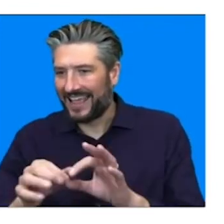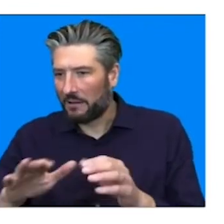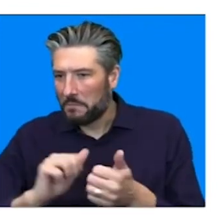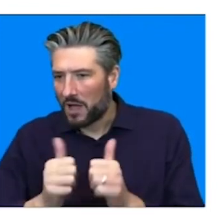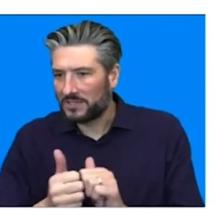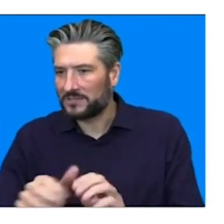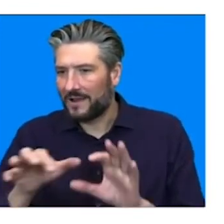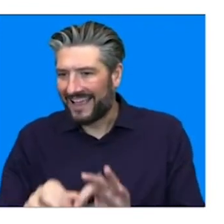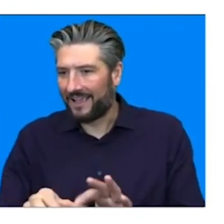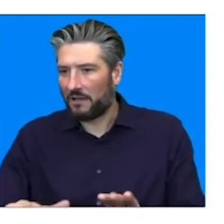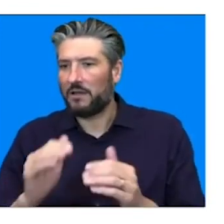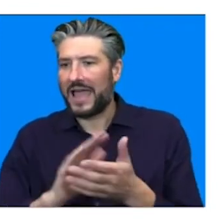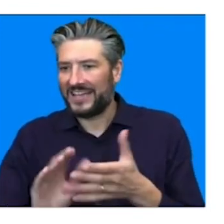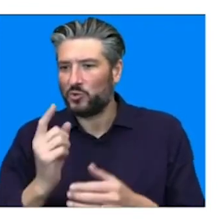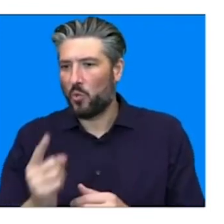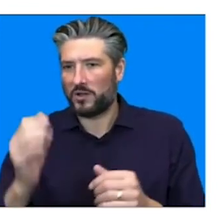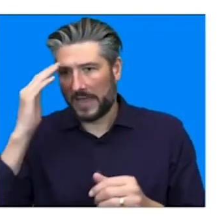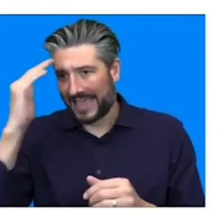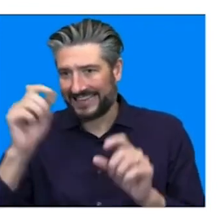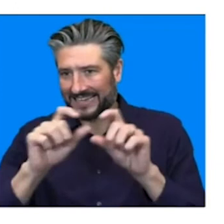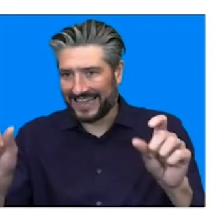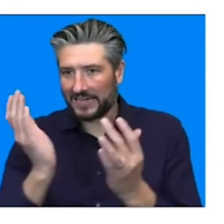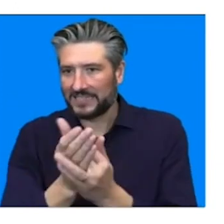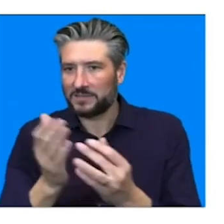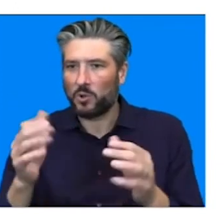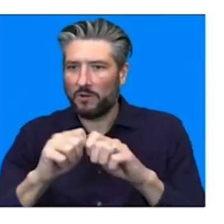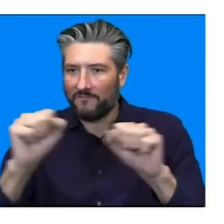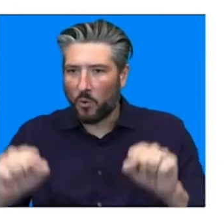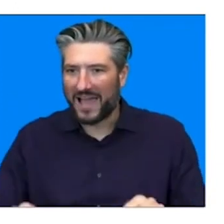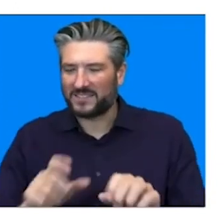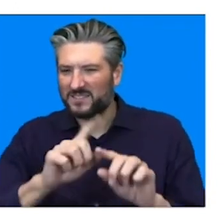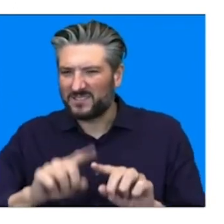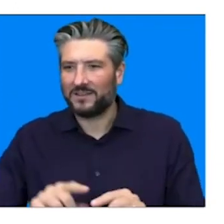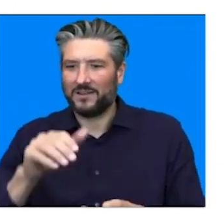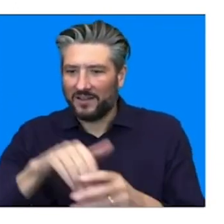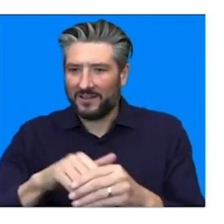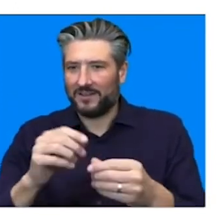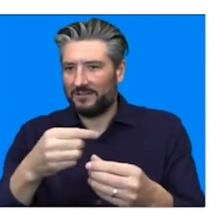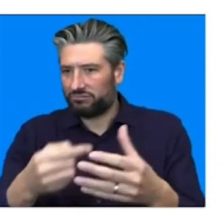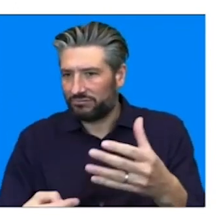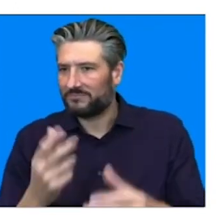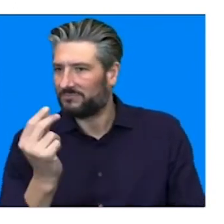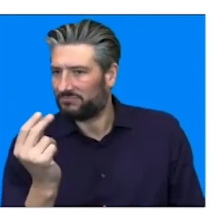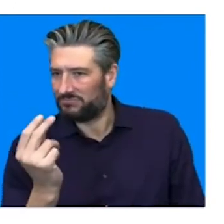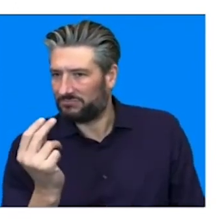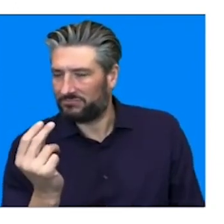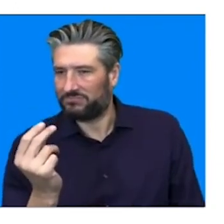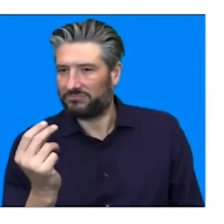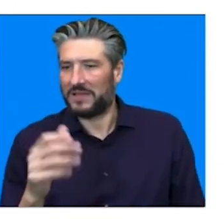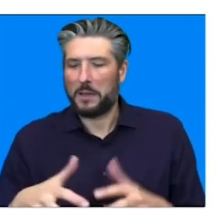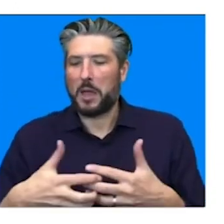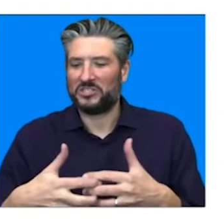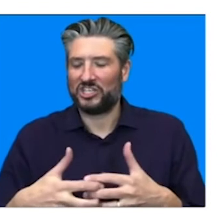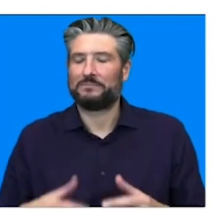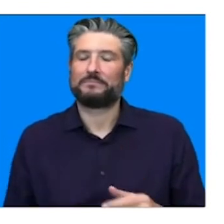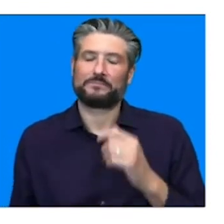landmark heading level 1 UK Association for Accessible Formats. Making every document an accessible document. List with 2 items. List with 5 items. Contrast.